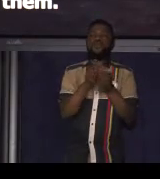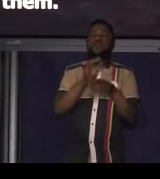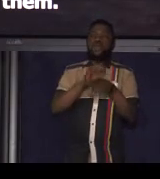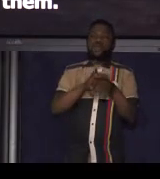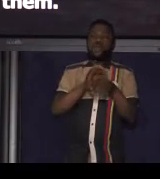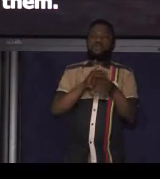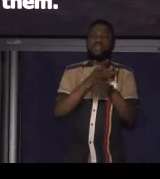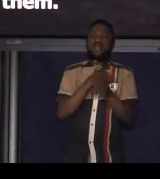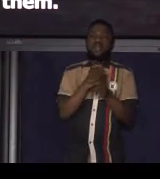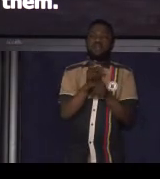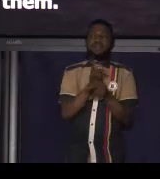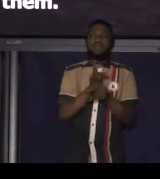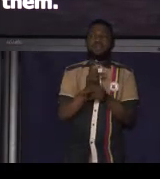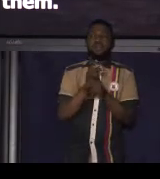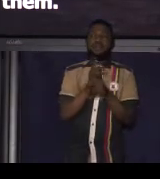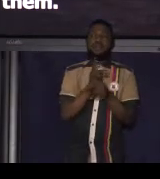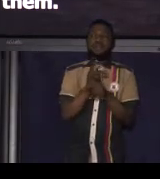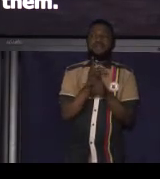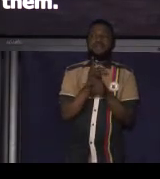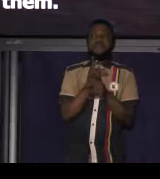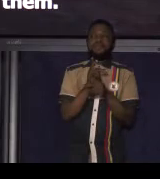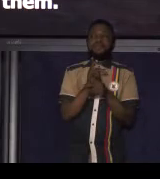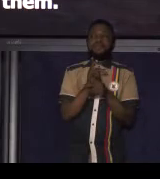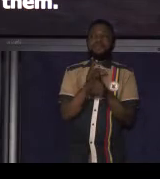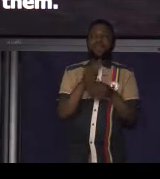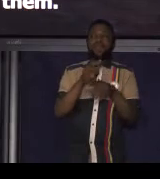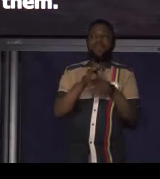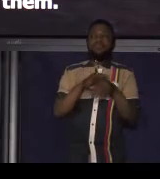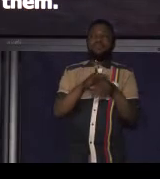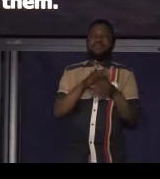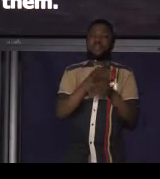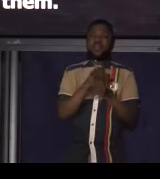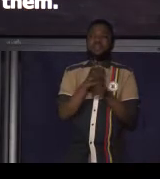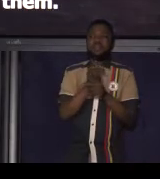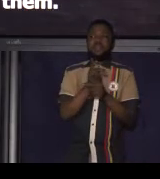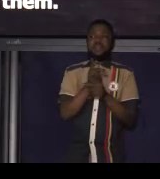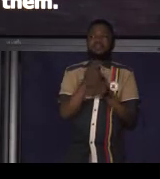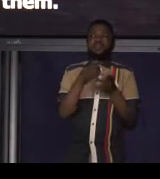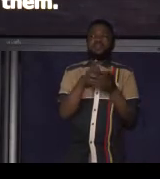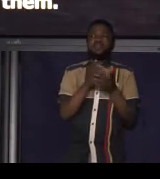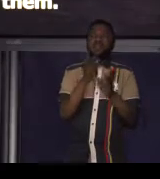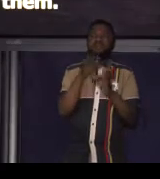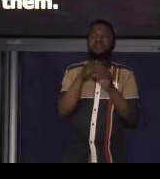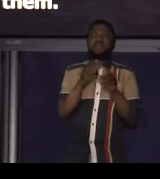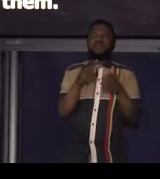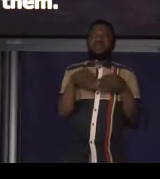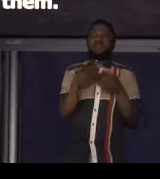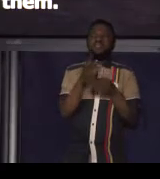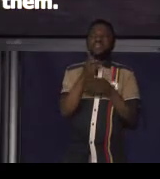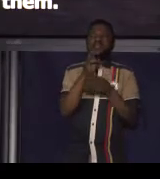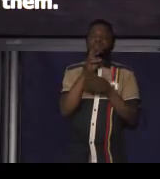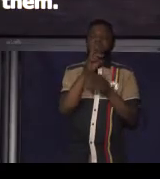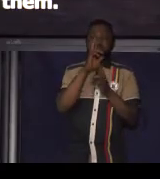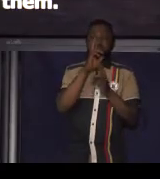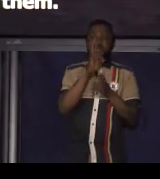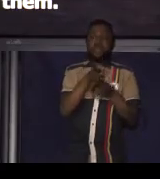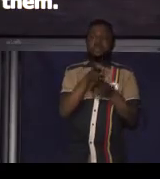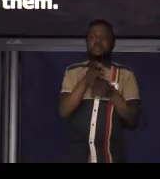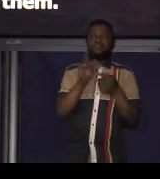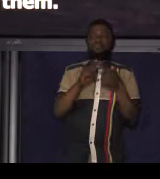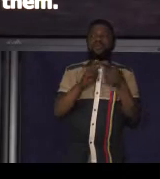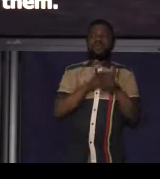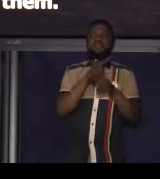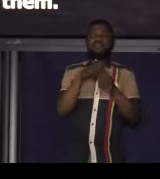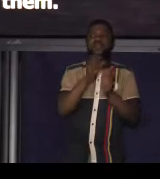issues with caution and care. Treating national issues with what? Caution and care. It involves giving